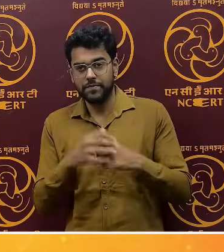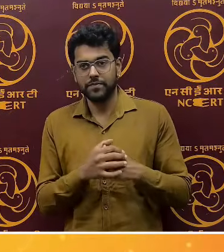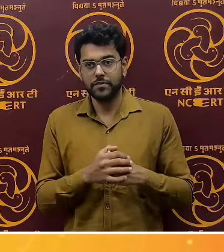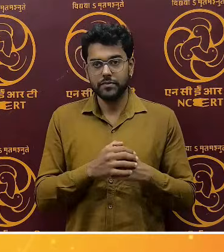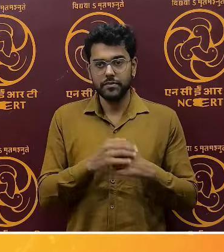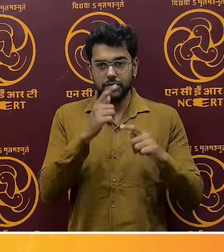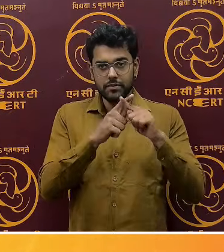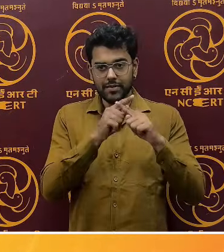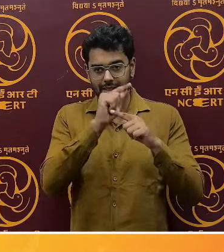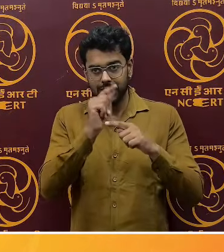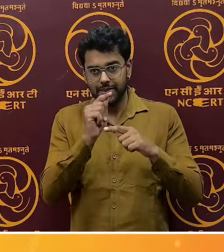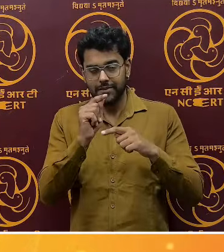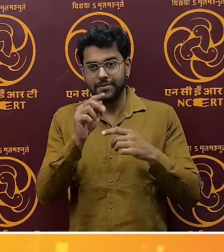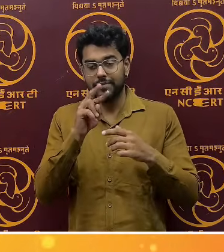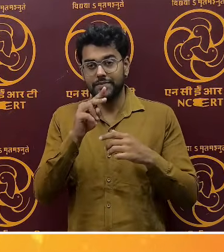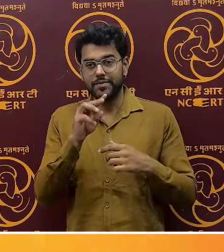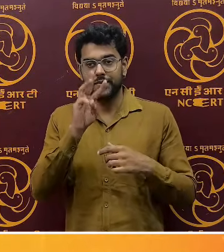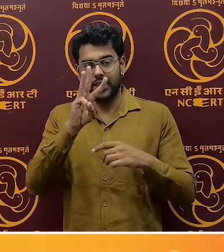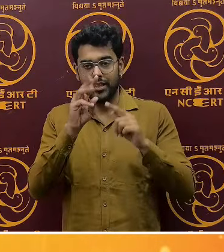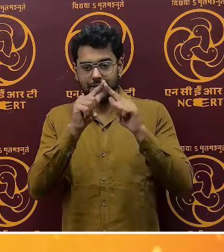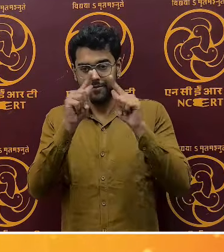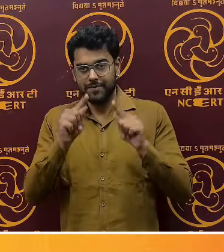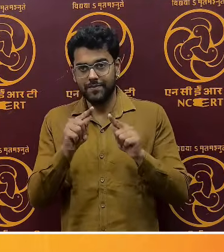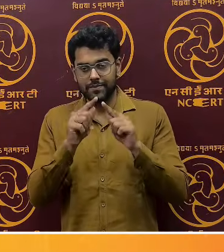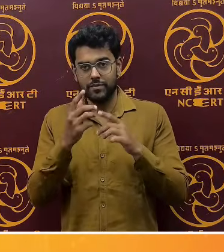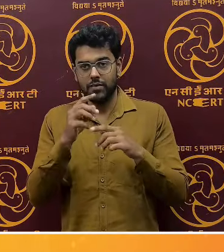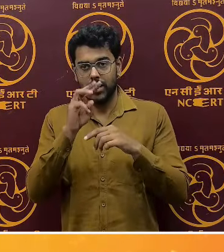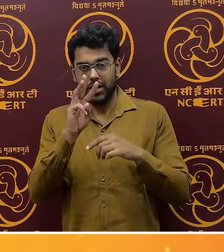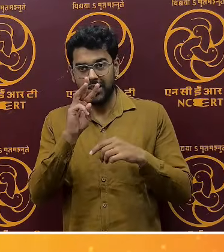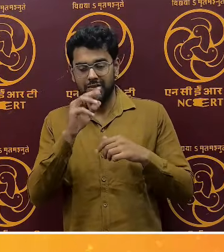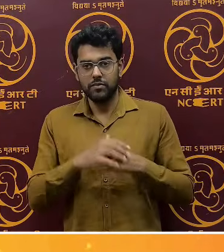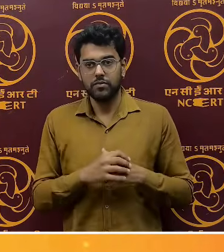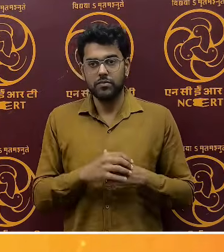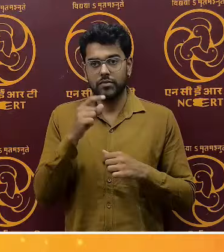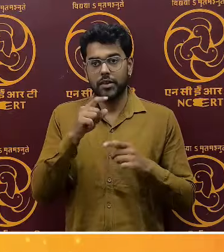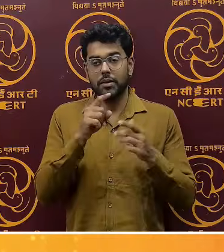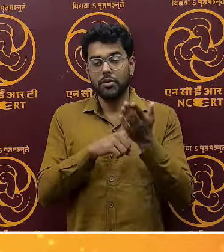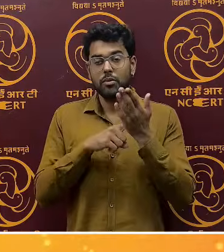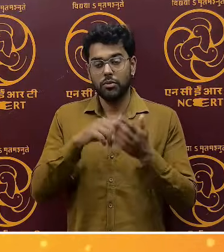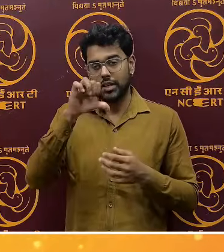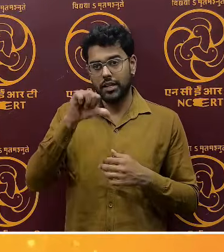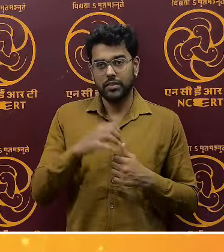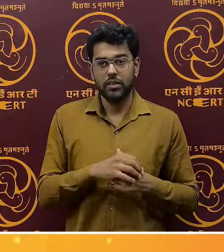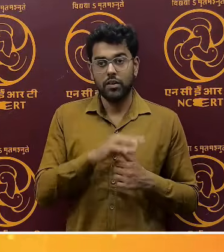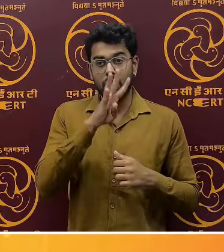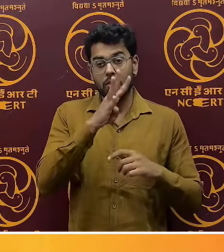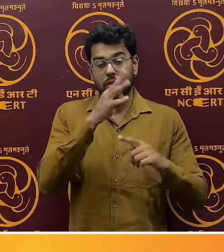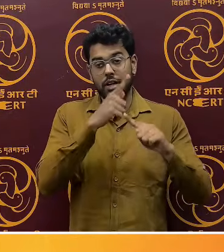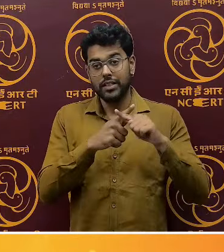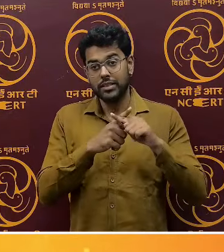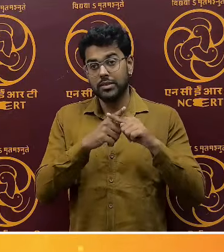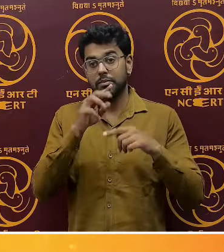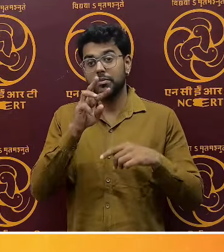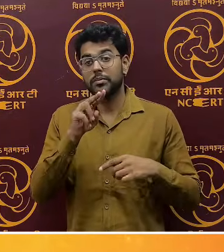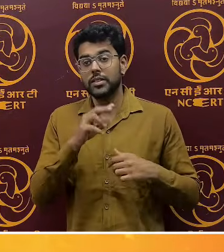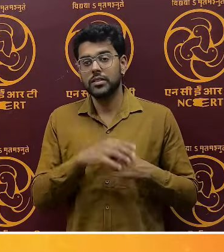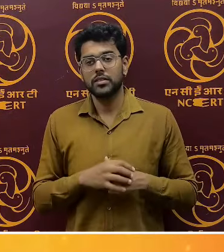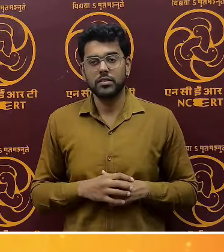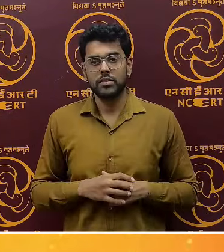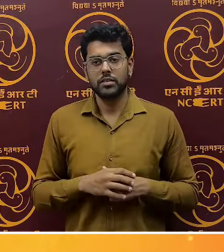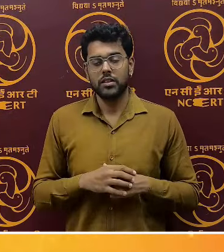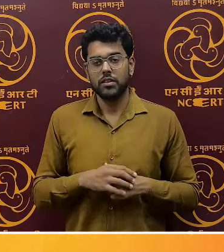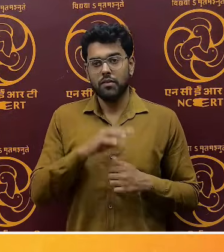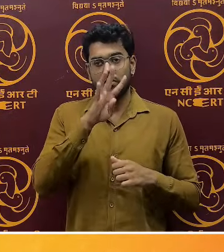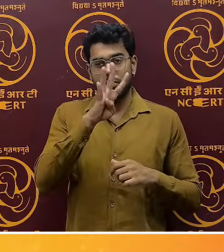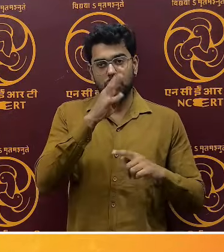means 3 square, that is 9, and 4x means 4 into 3, because x is